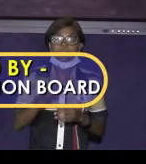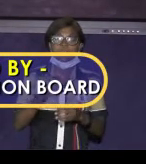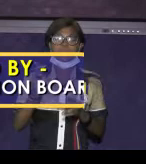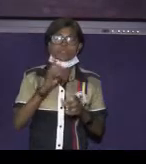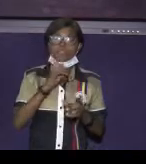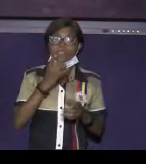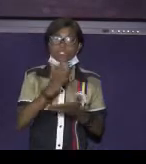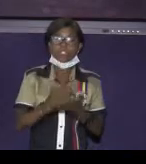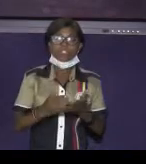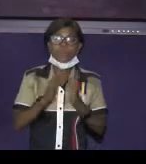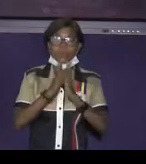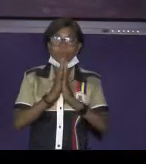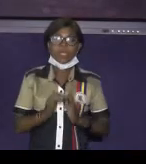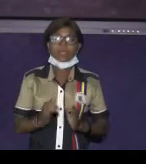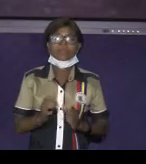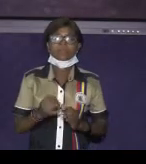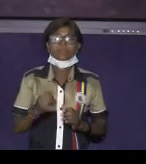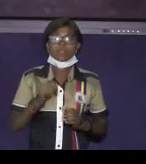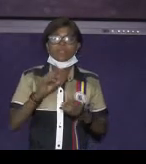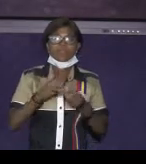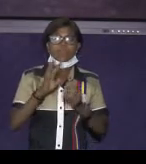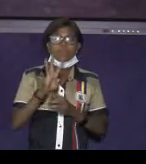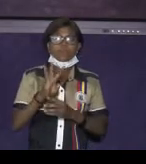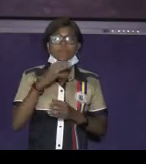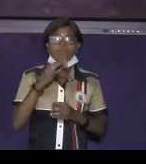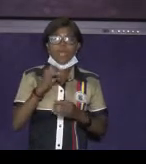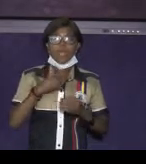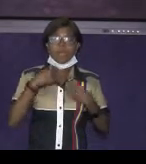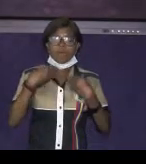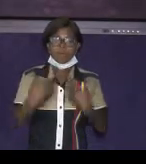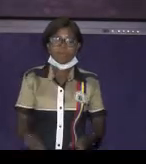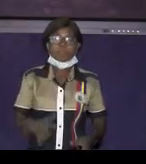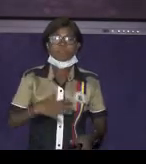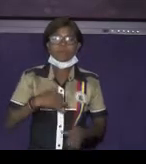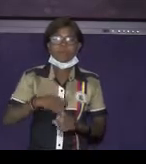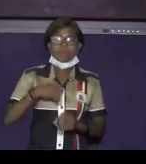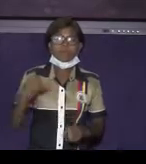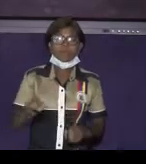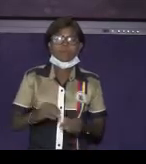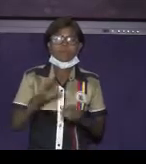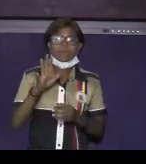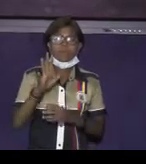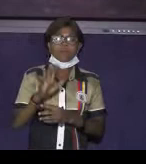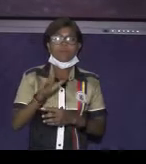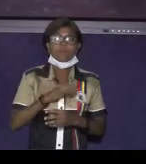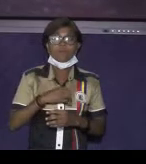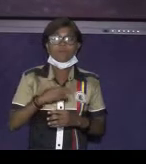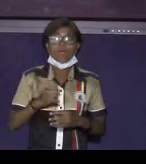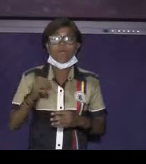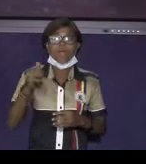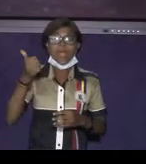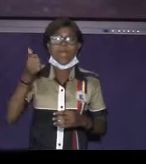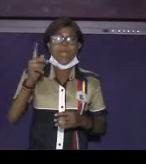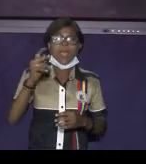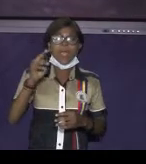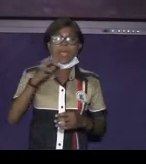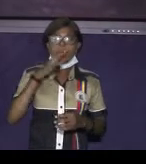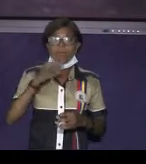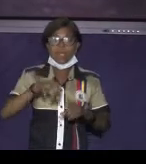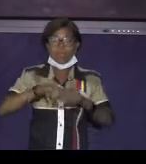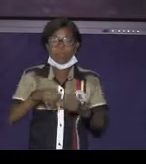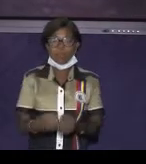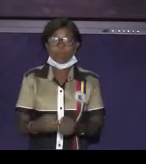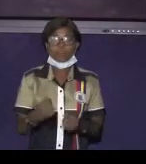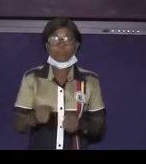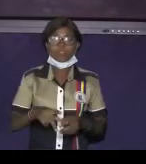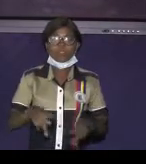some prayers. 4. I have lost my pen. And 5. Akin broke the pot.